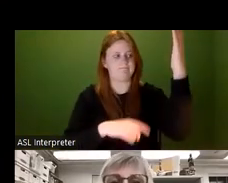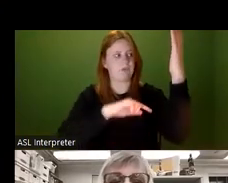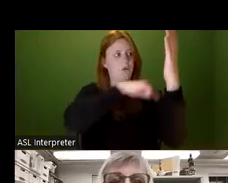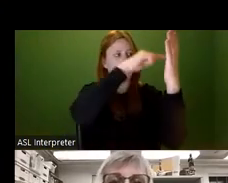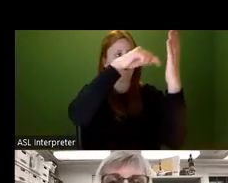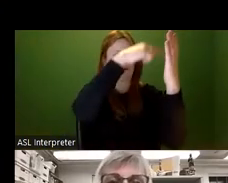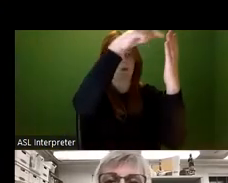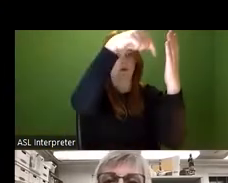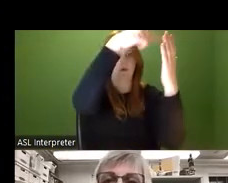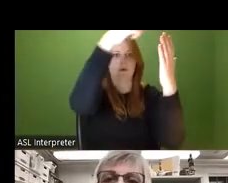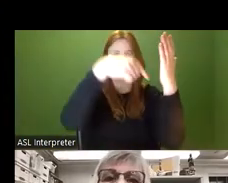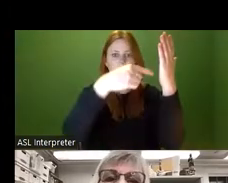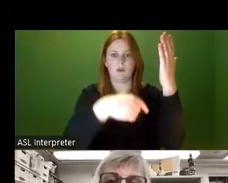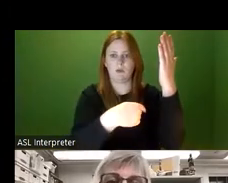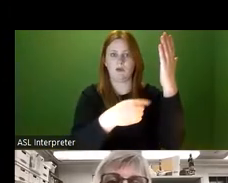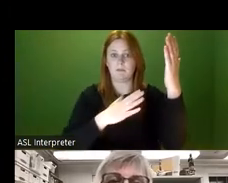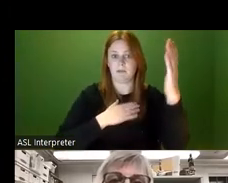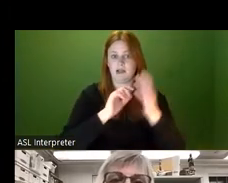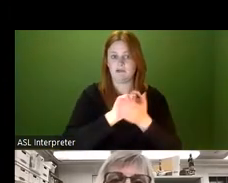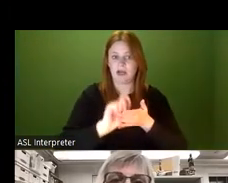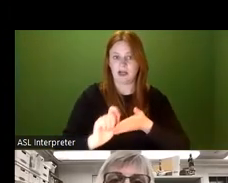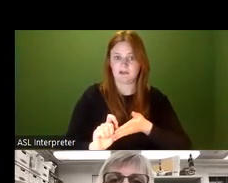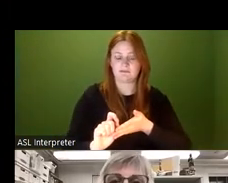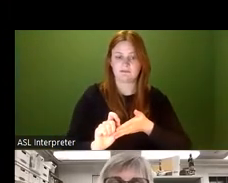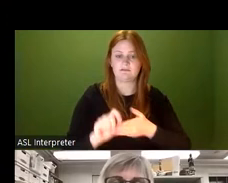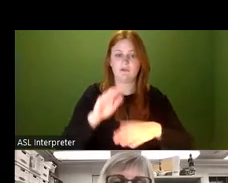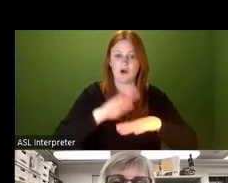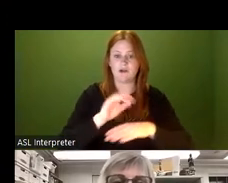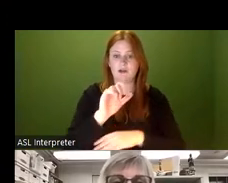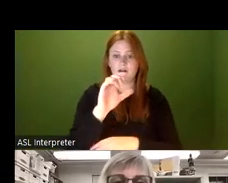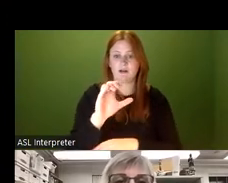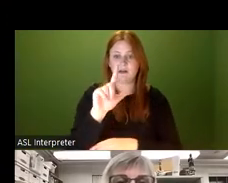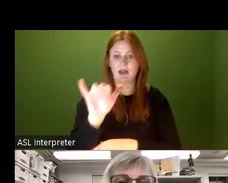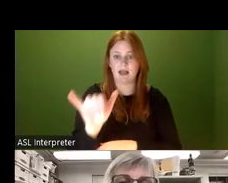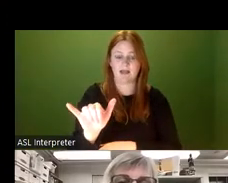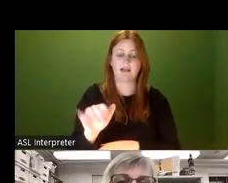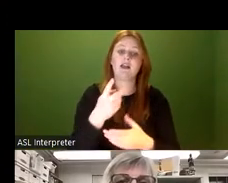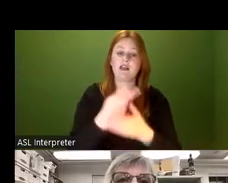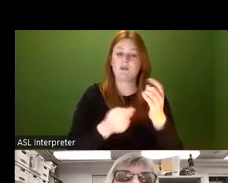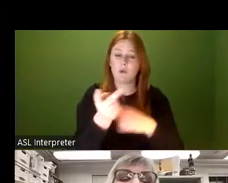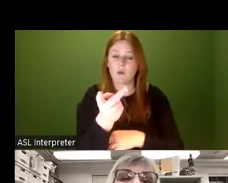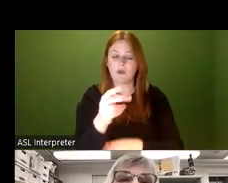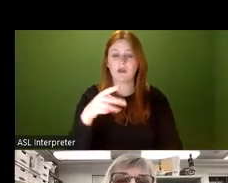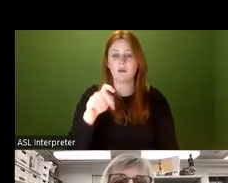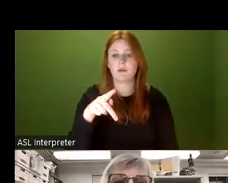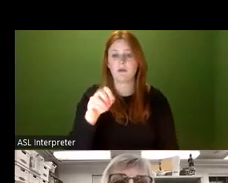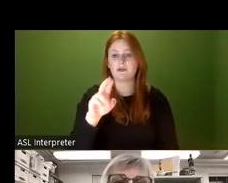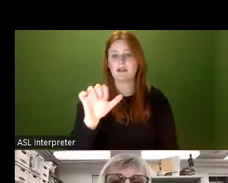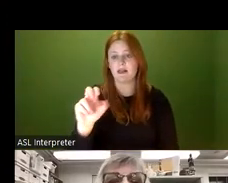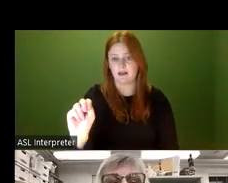the clay surface. These are both porcelain as well. And on the left,